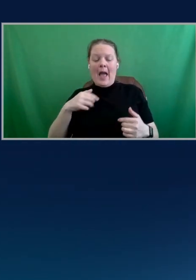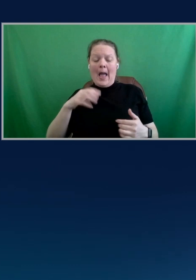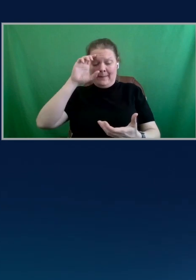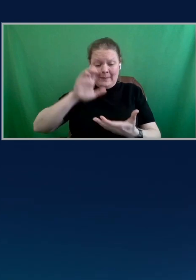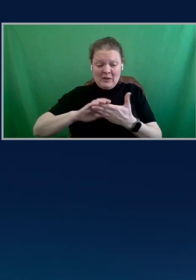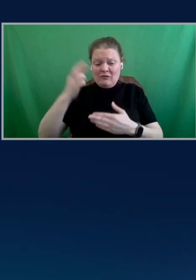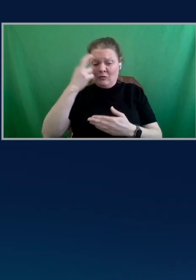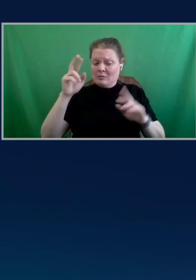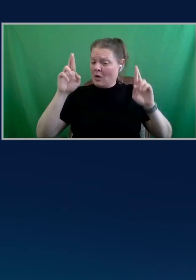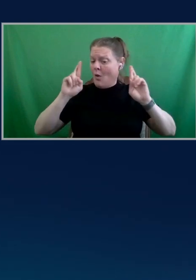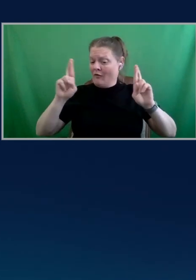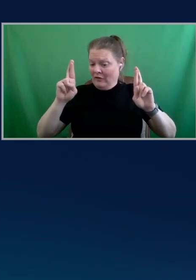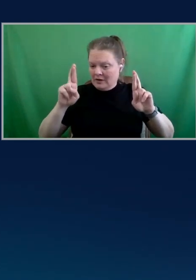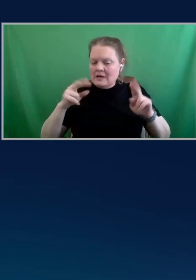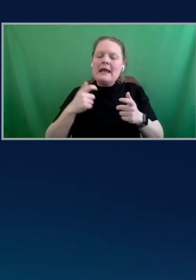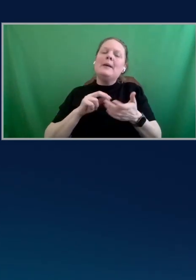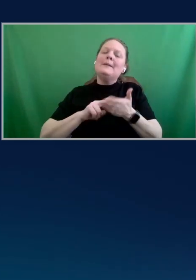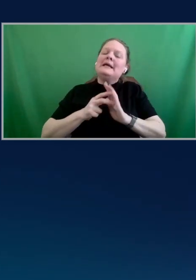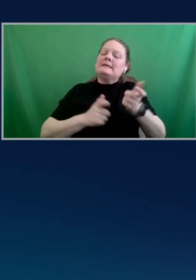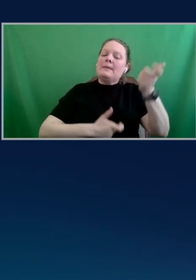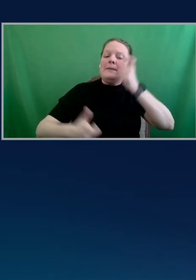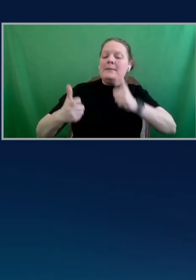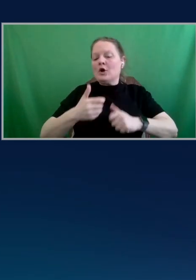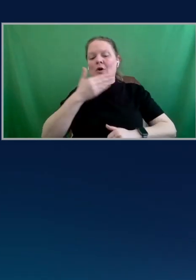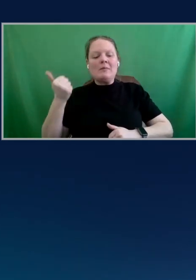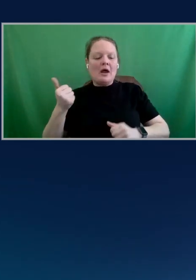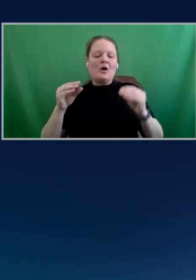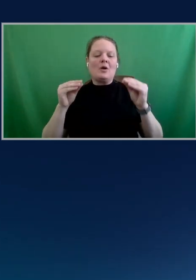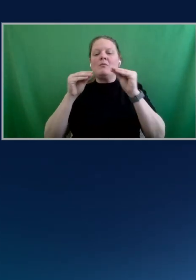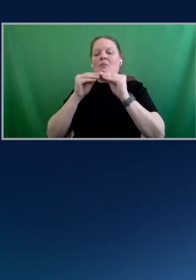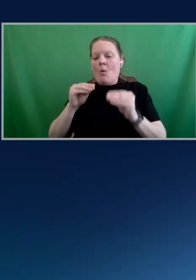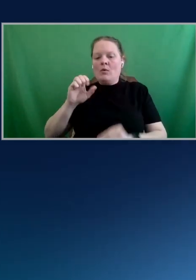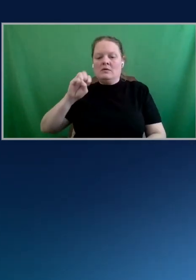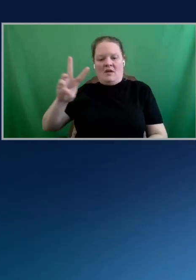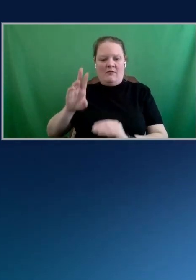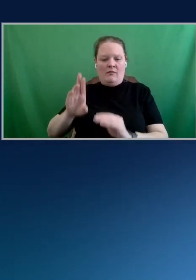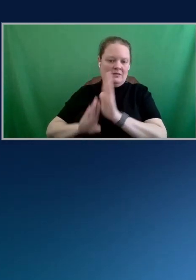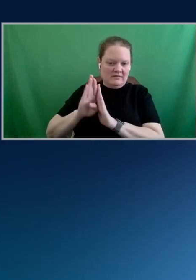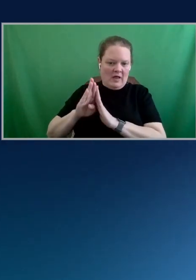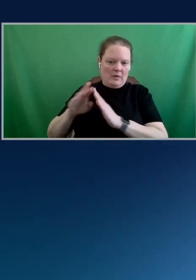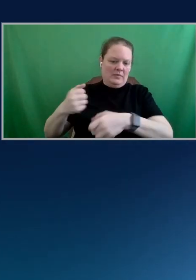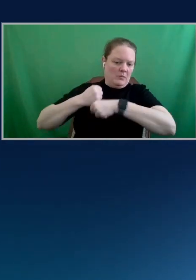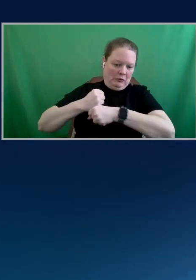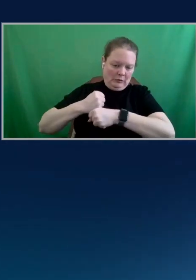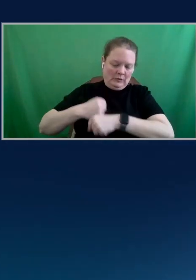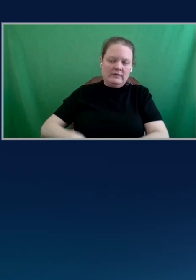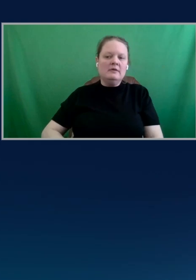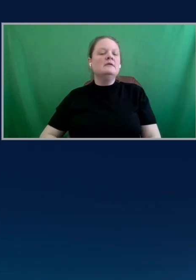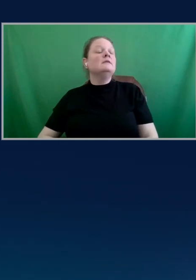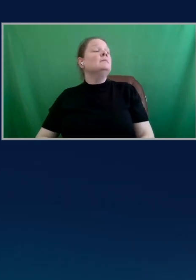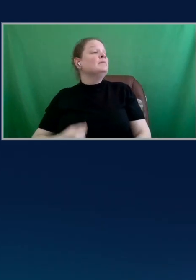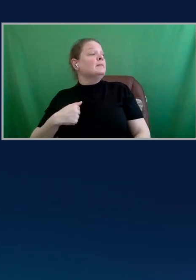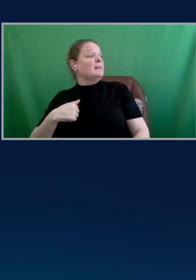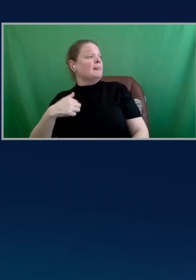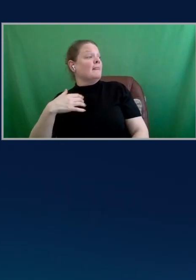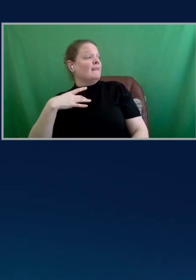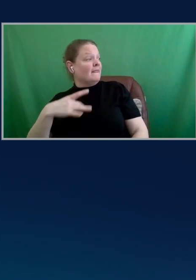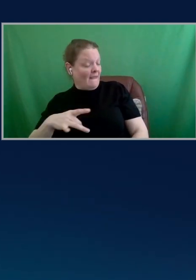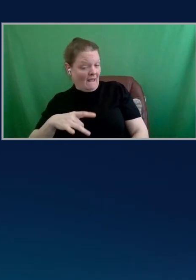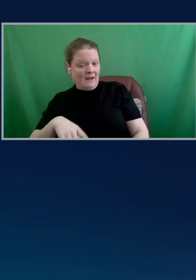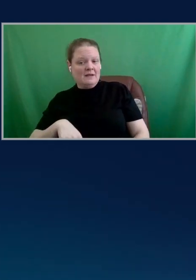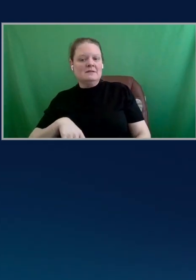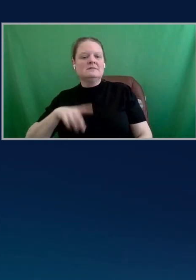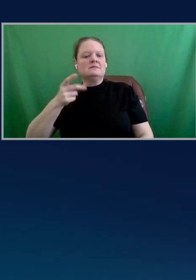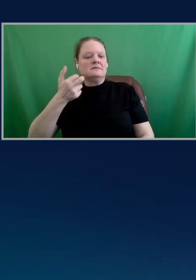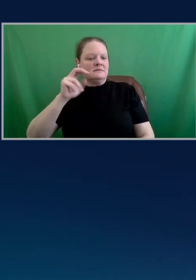means bigger and better and more software is produced. So I like the Jevans Paradox